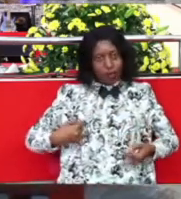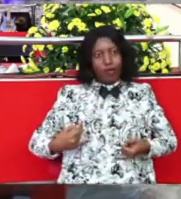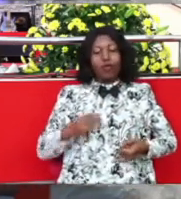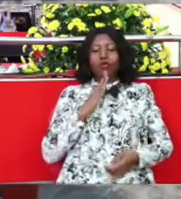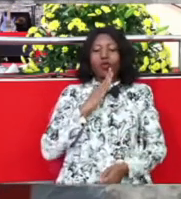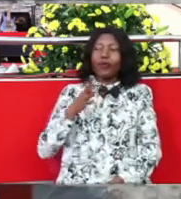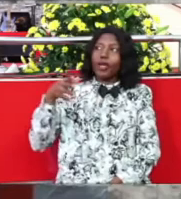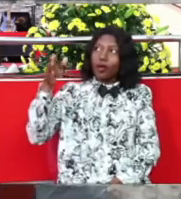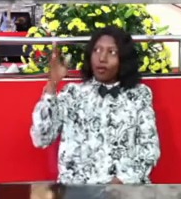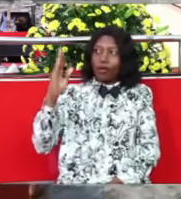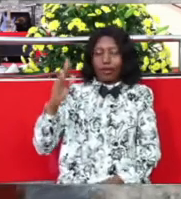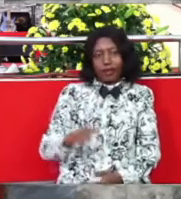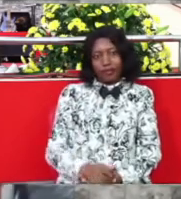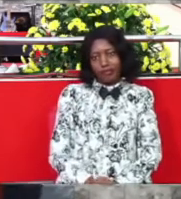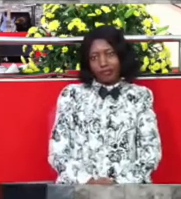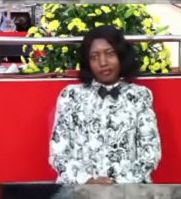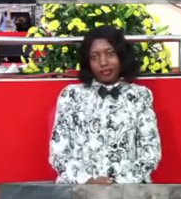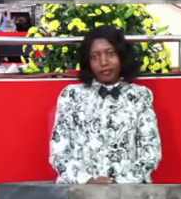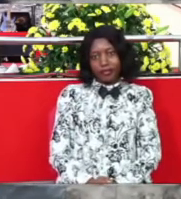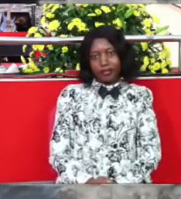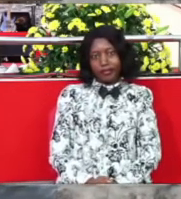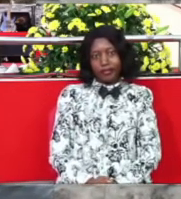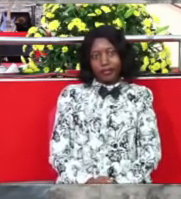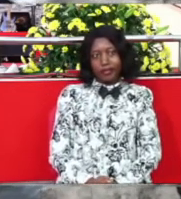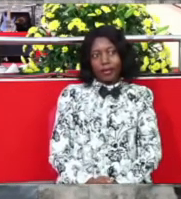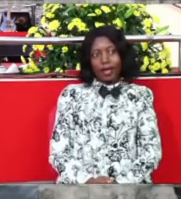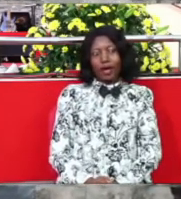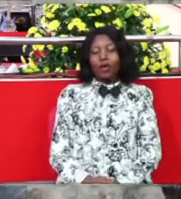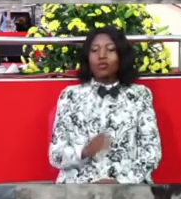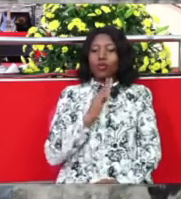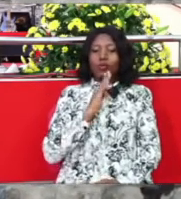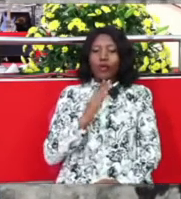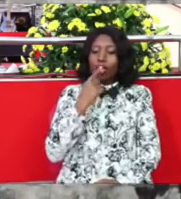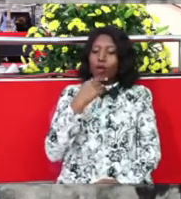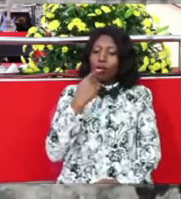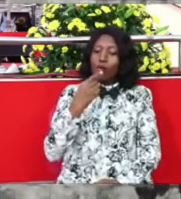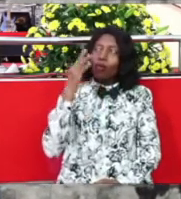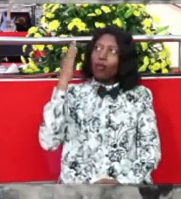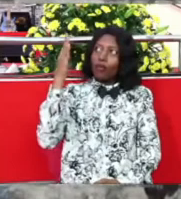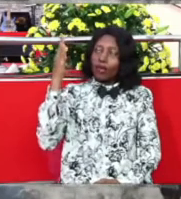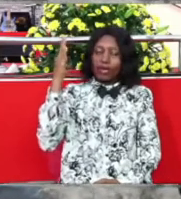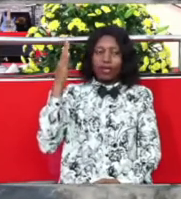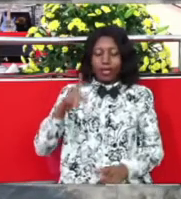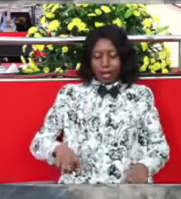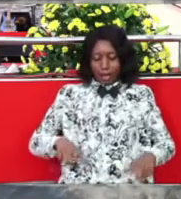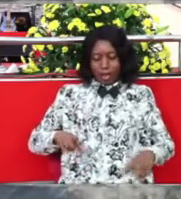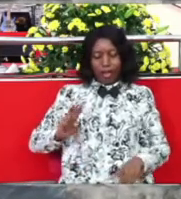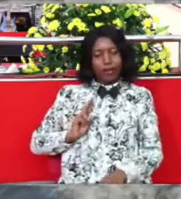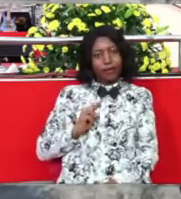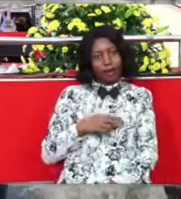akaweze kufurahikia yeye kuwa kama Mungu. To be who he is in our lives. Kuwa yeye ni nani ndani ya maisha